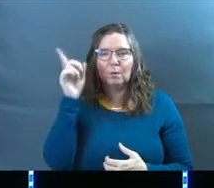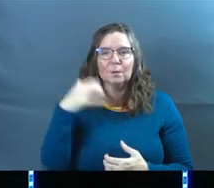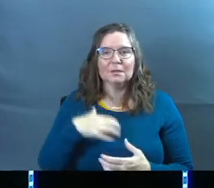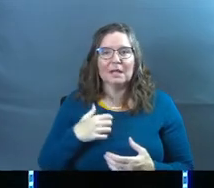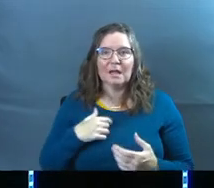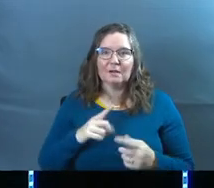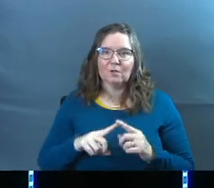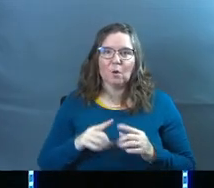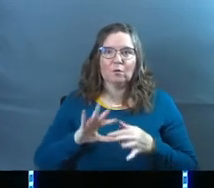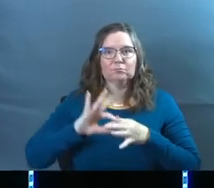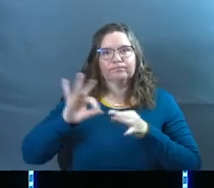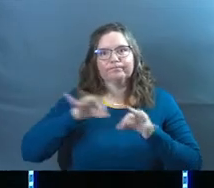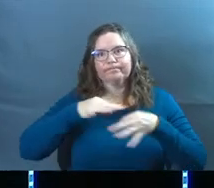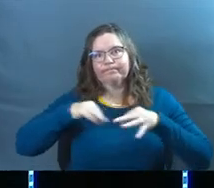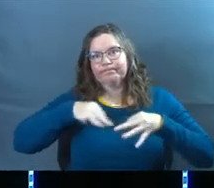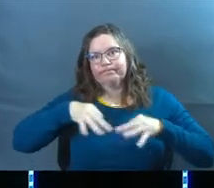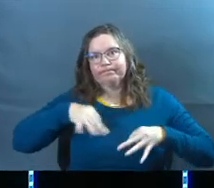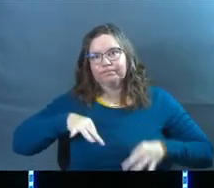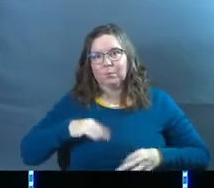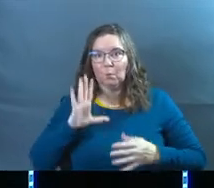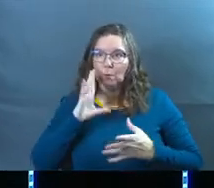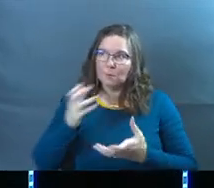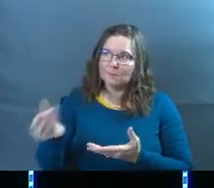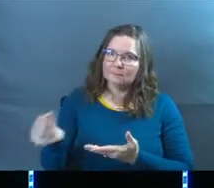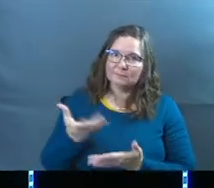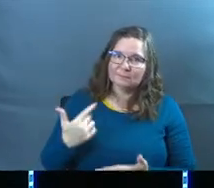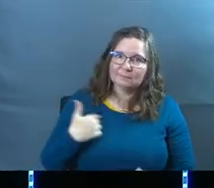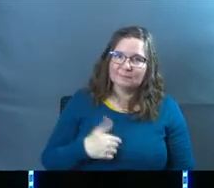we wish he would have had a whole dissertation on that.